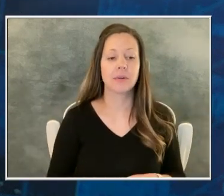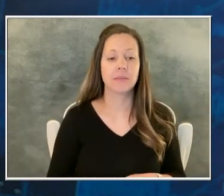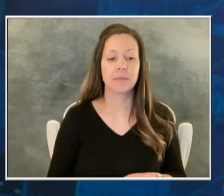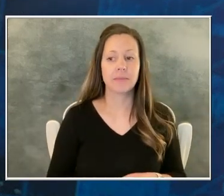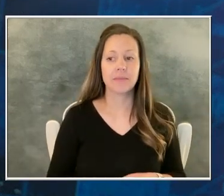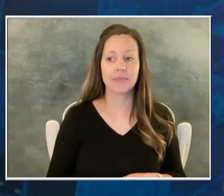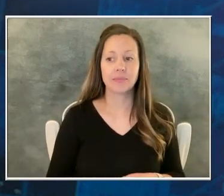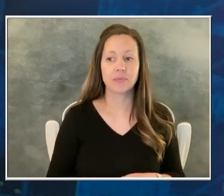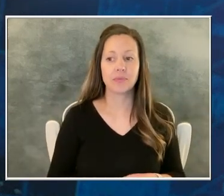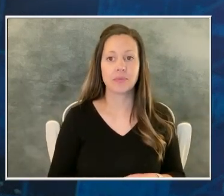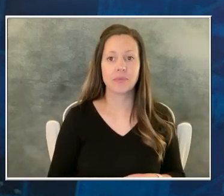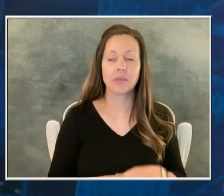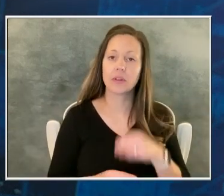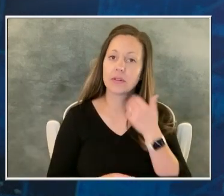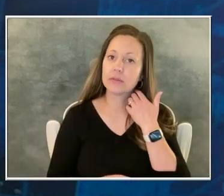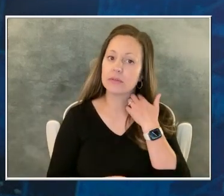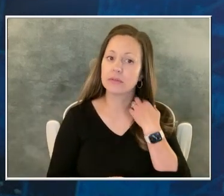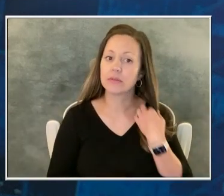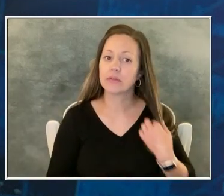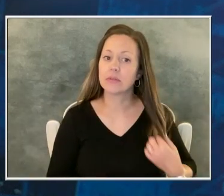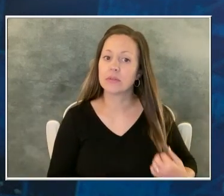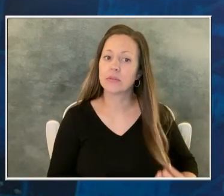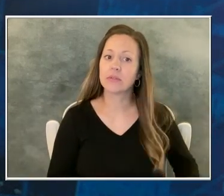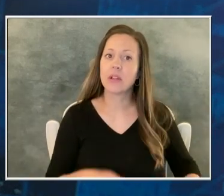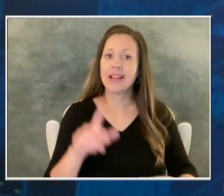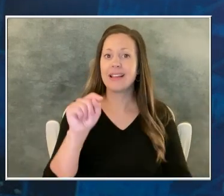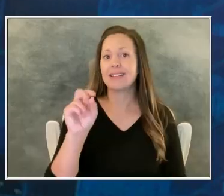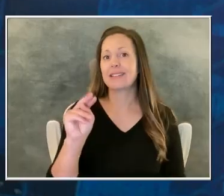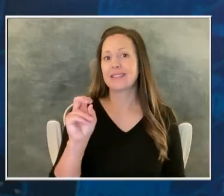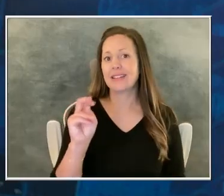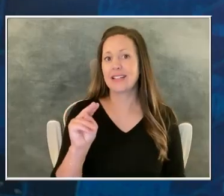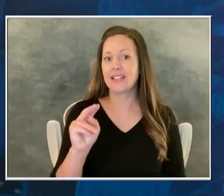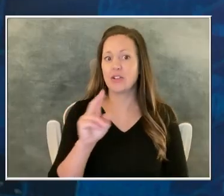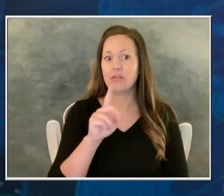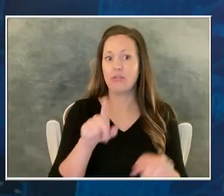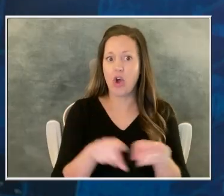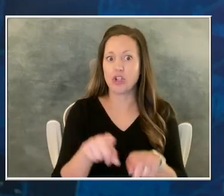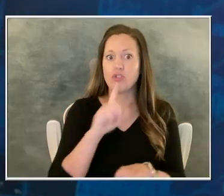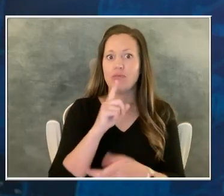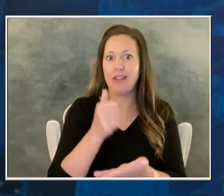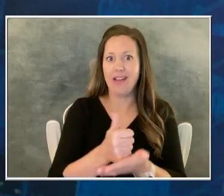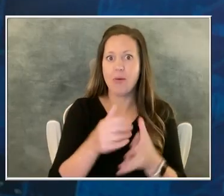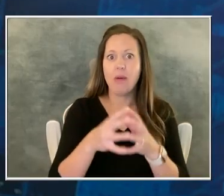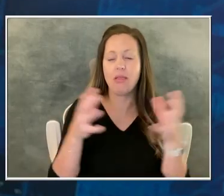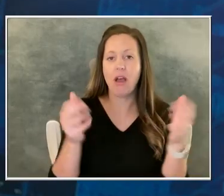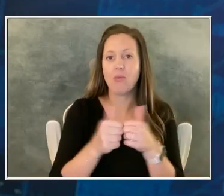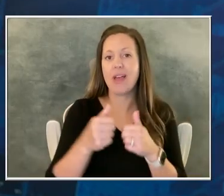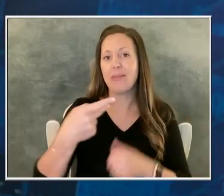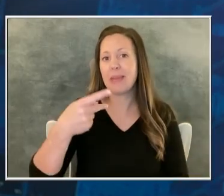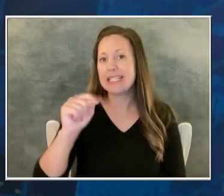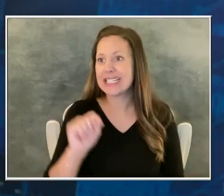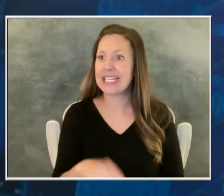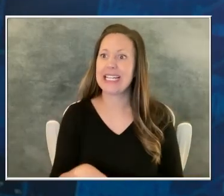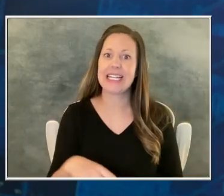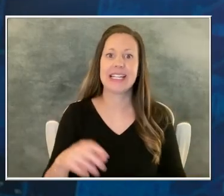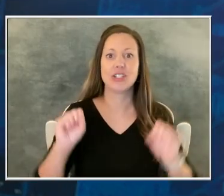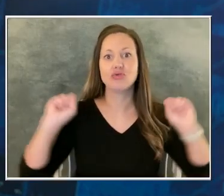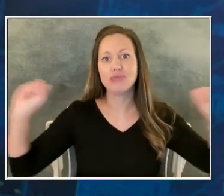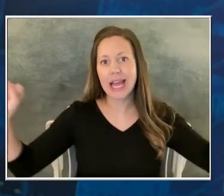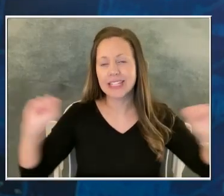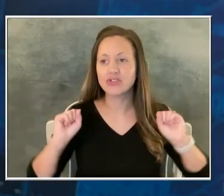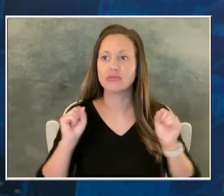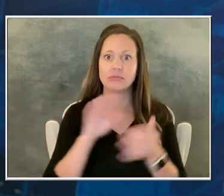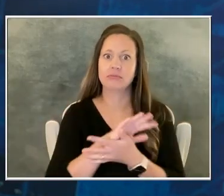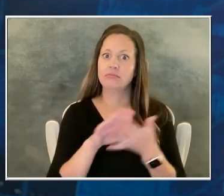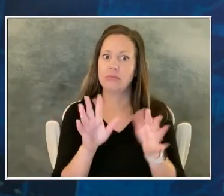well, tendons respond really well to getting loaded. So like physical therapy, strengthening is very important. Being